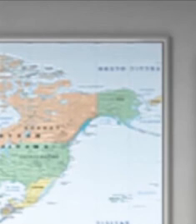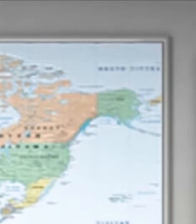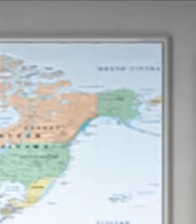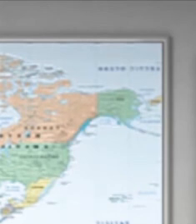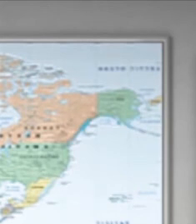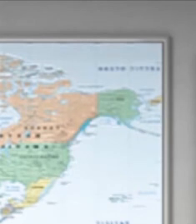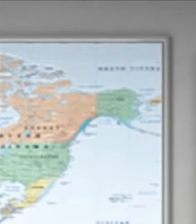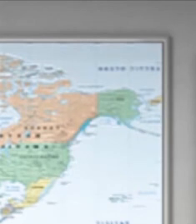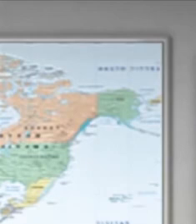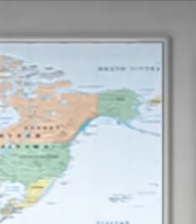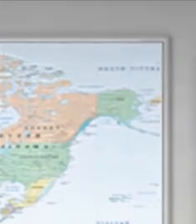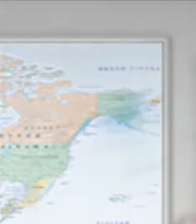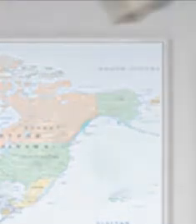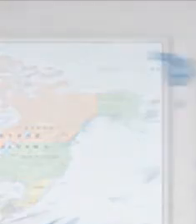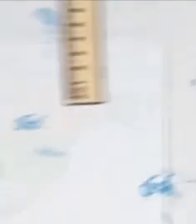bye!